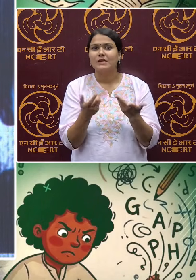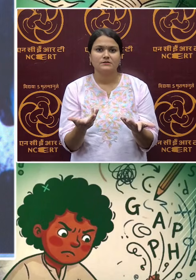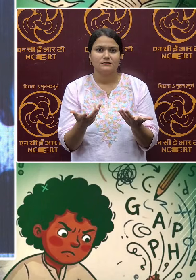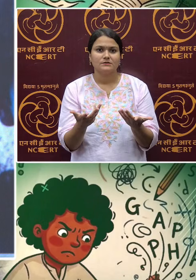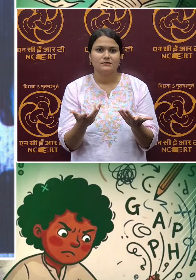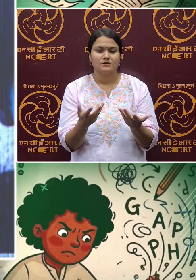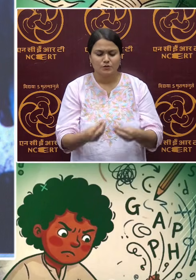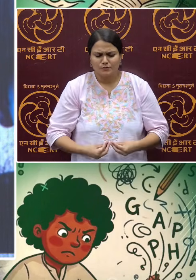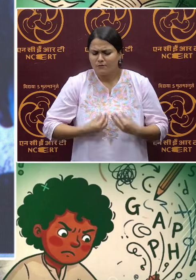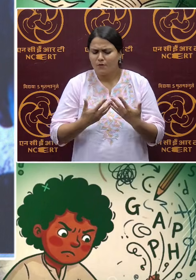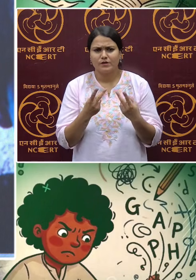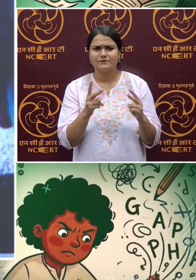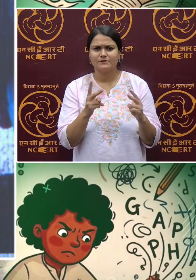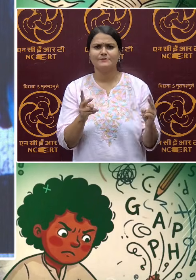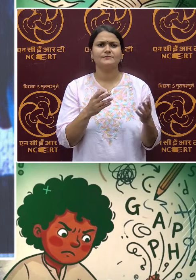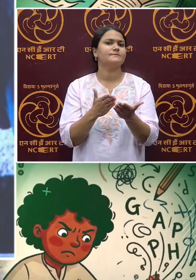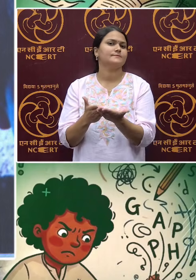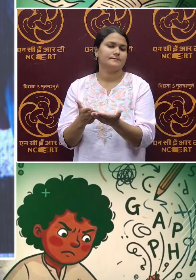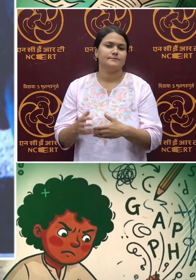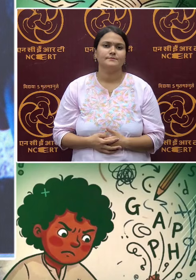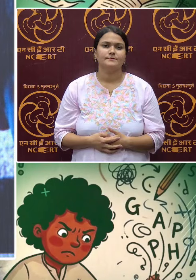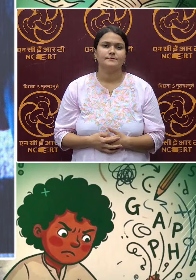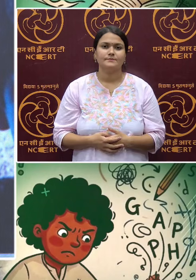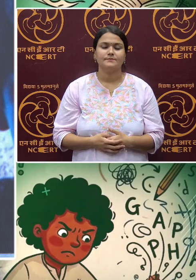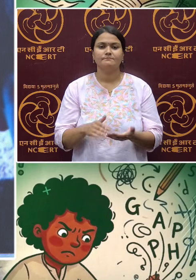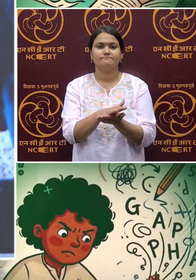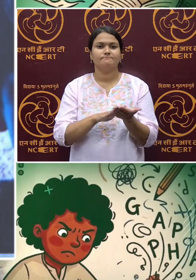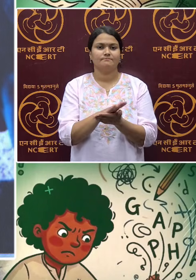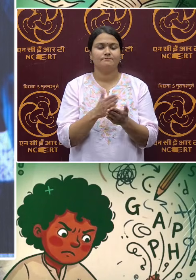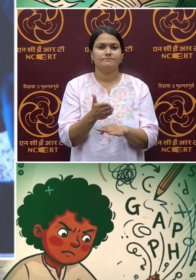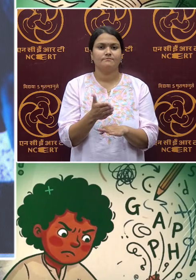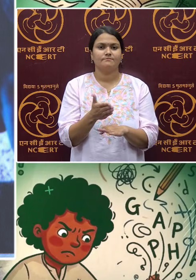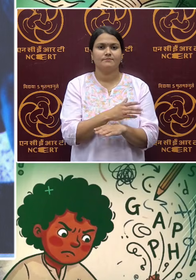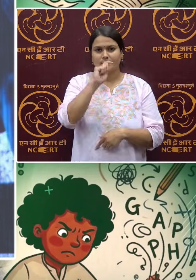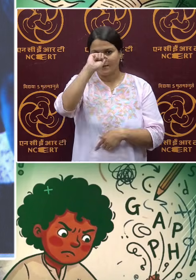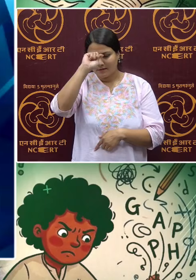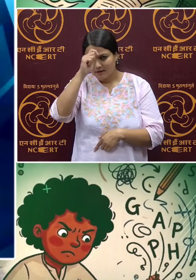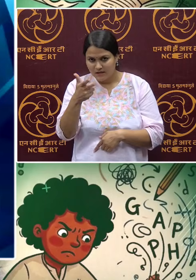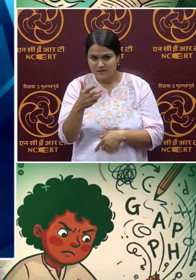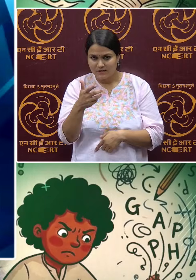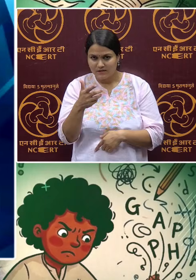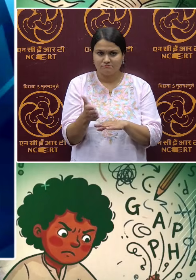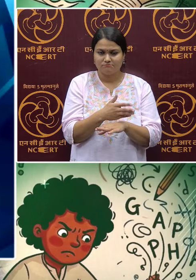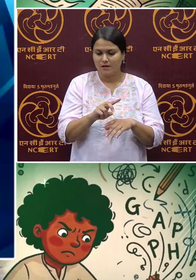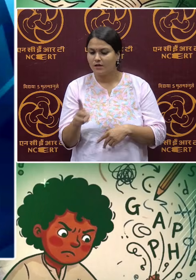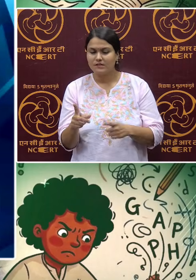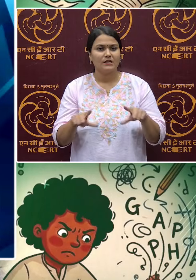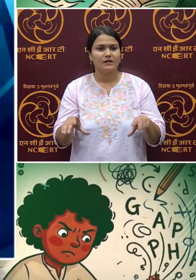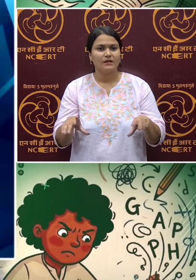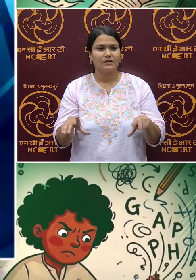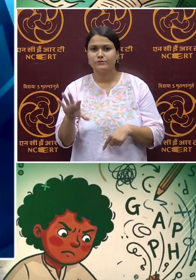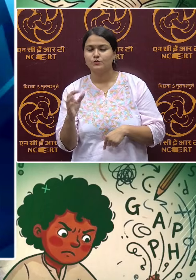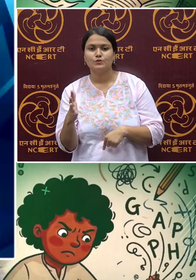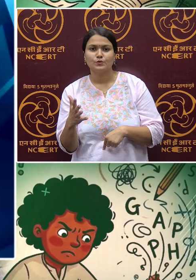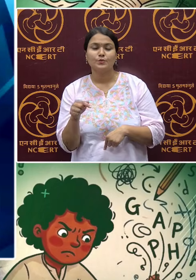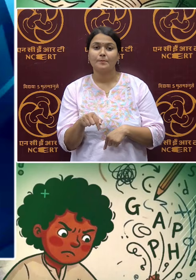to overcome those challenges? So basically, apart from English, I will not be able to read any other language. Okay.